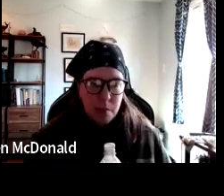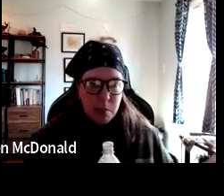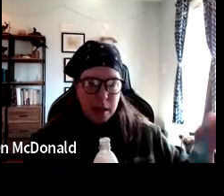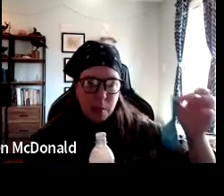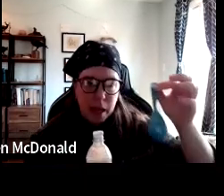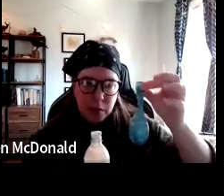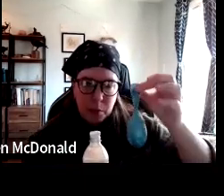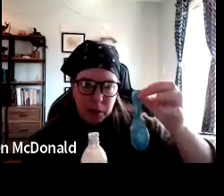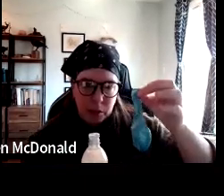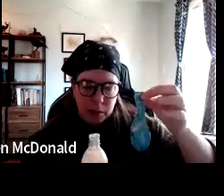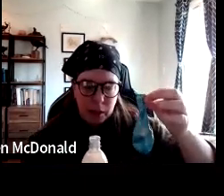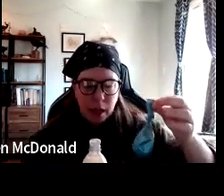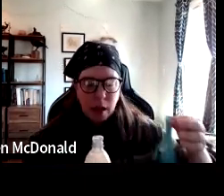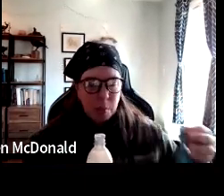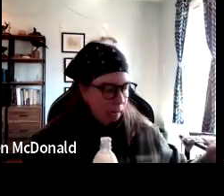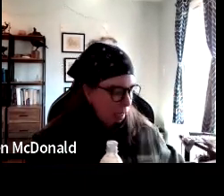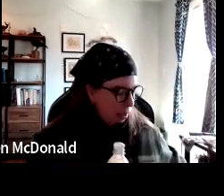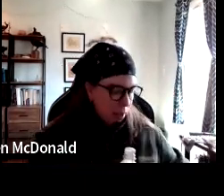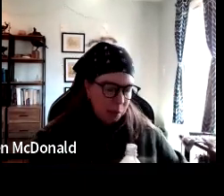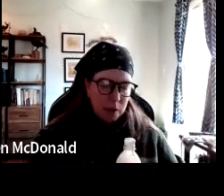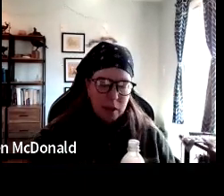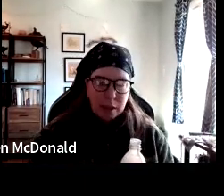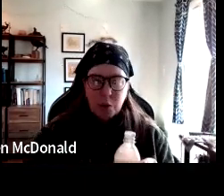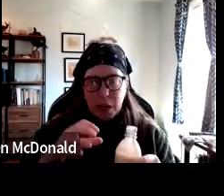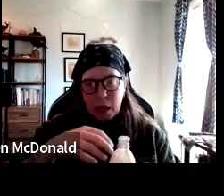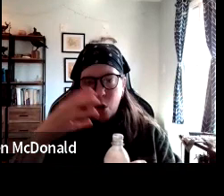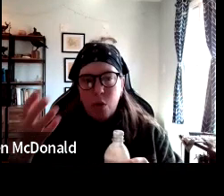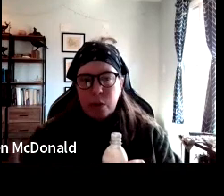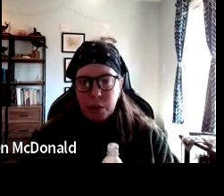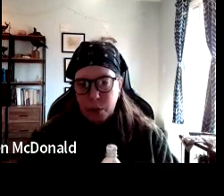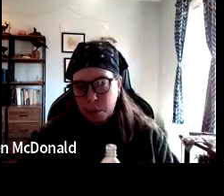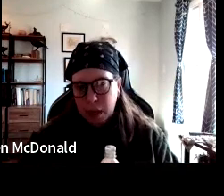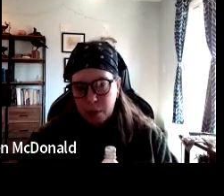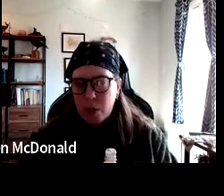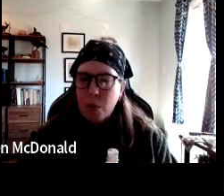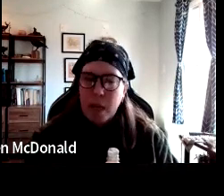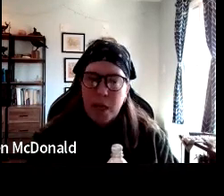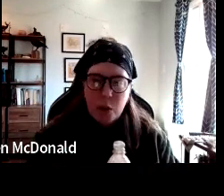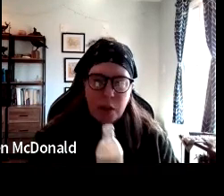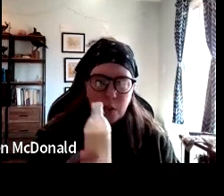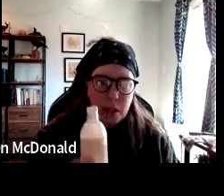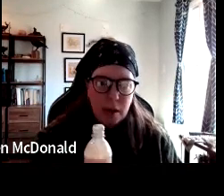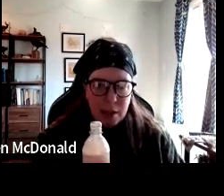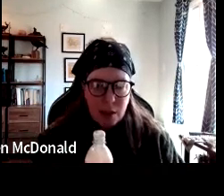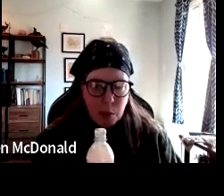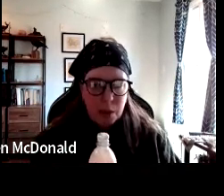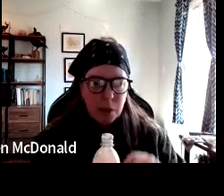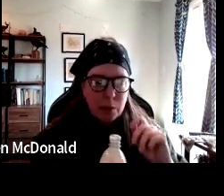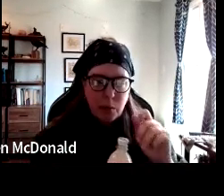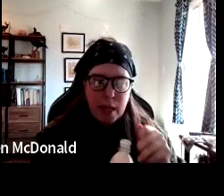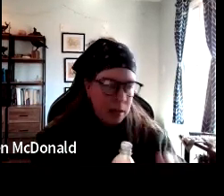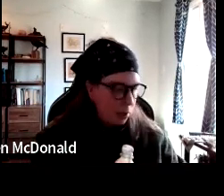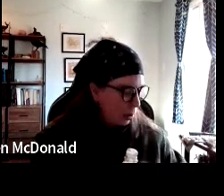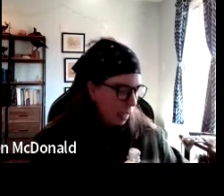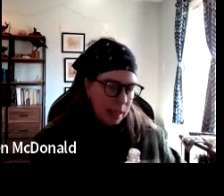liquid may come out of the balloon and some of the liquid may overflow the bottle. So make sure that when you get to the point where